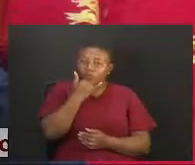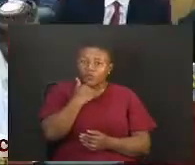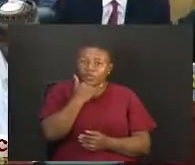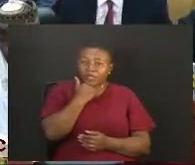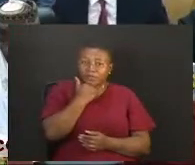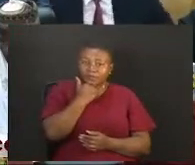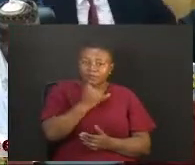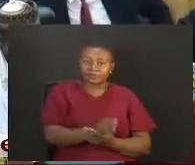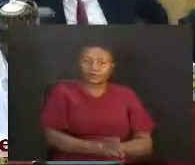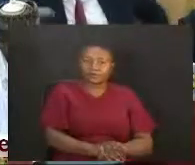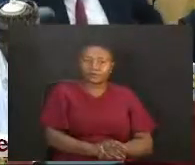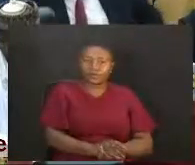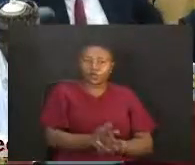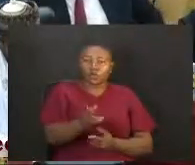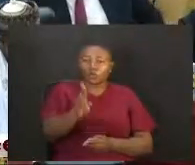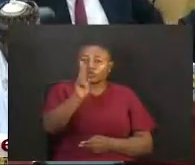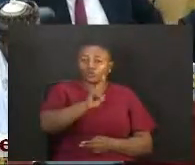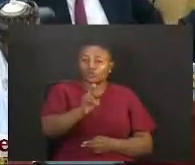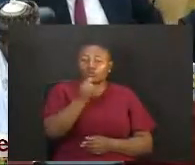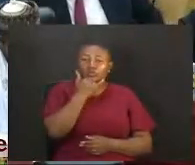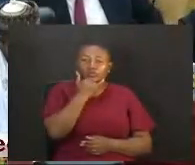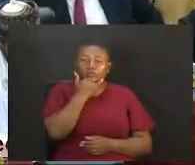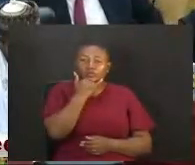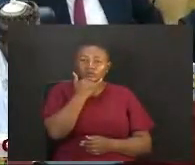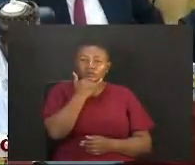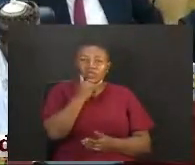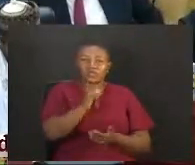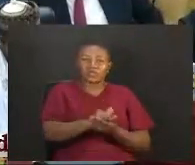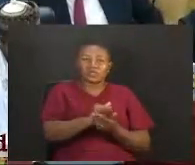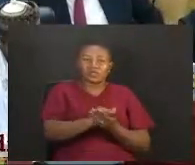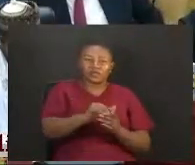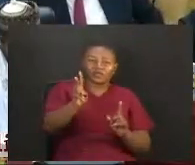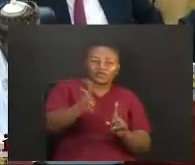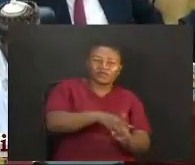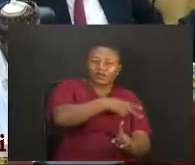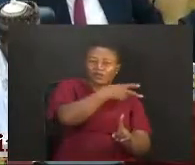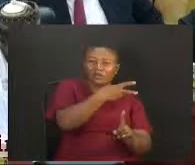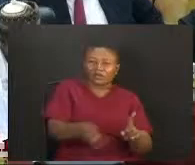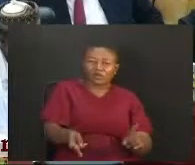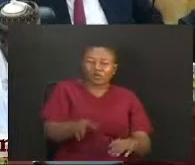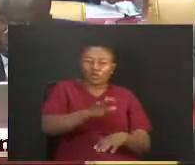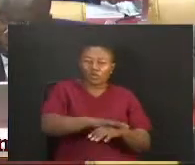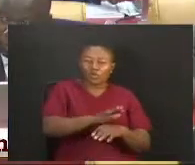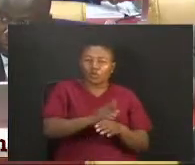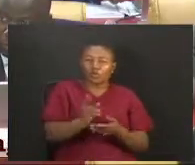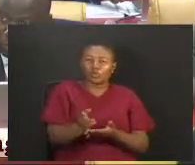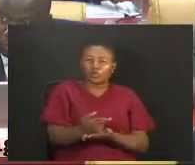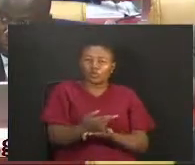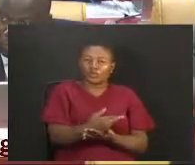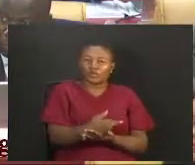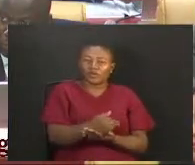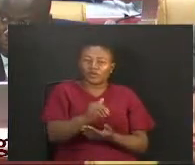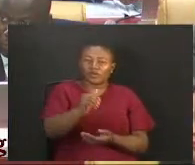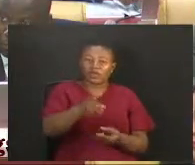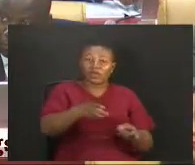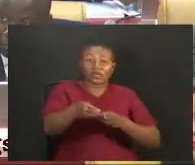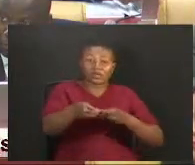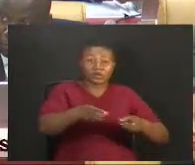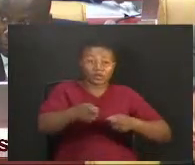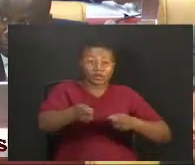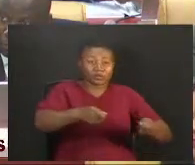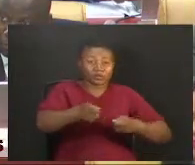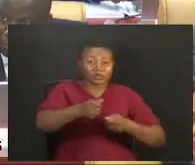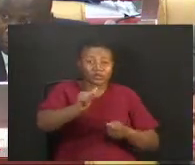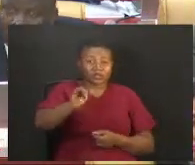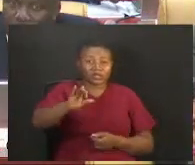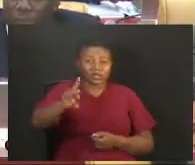Mr. Speaker, which is a total violation of the Revenue Administration Act, Act